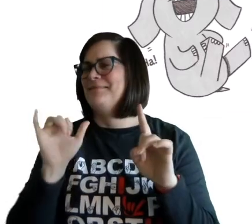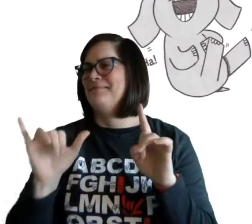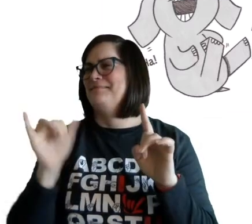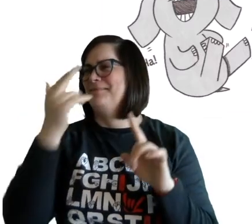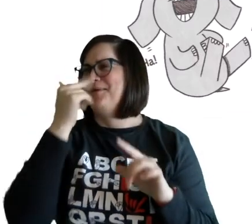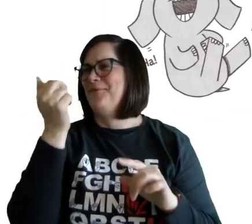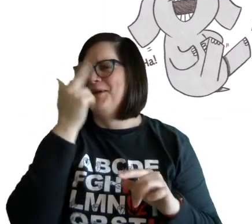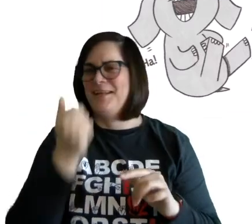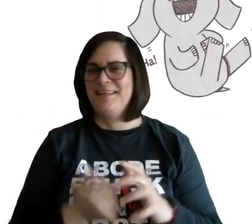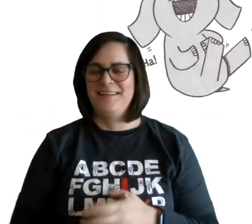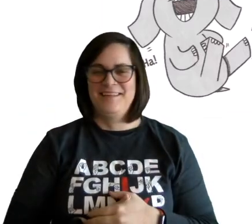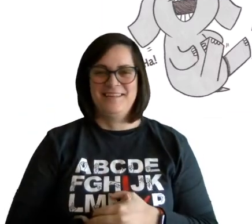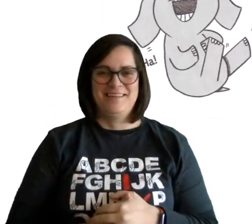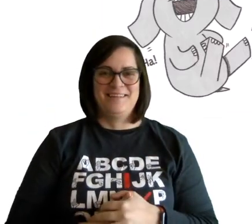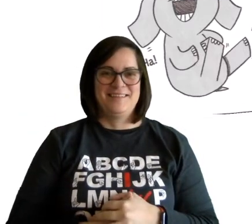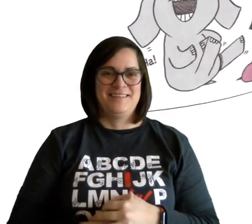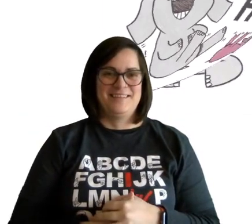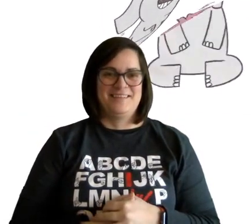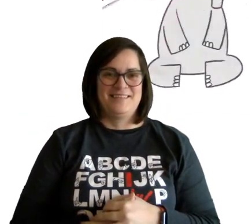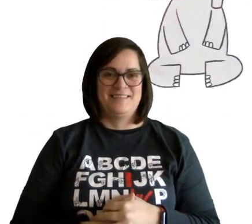Banana. So funny.